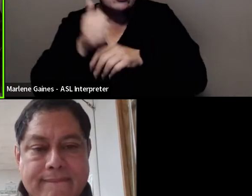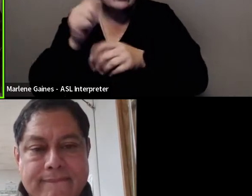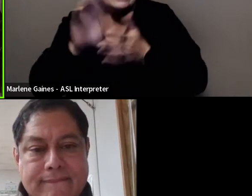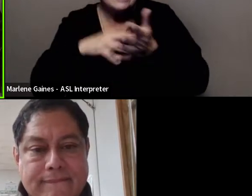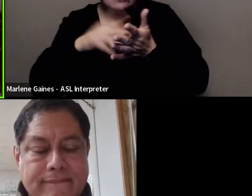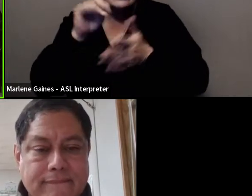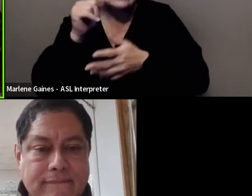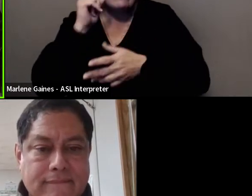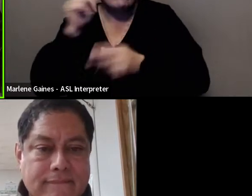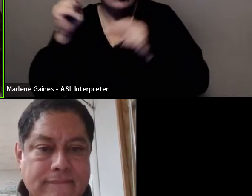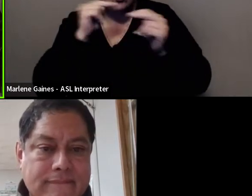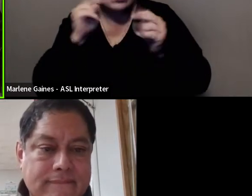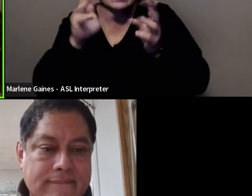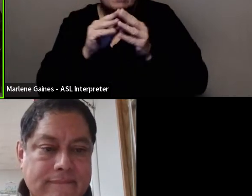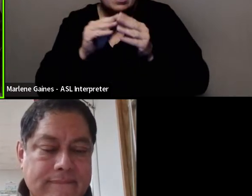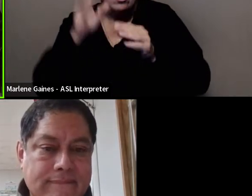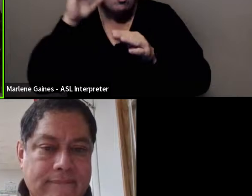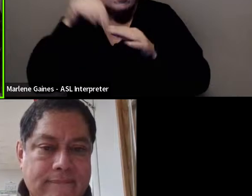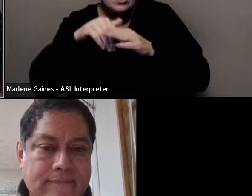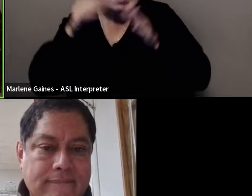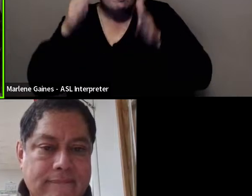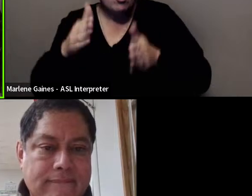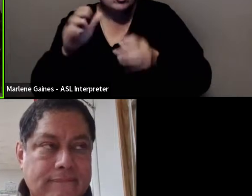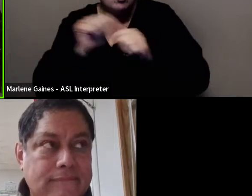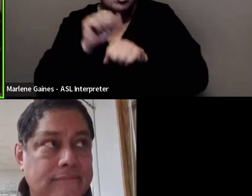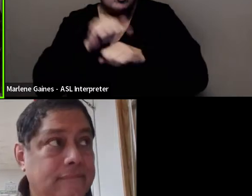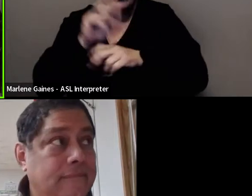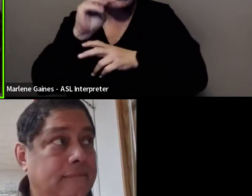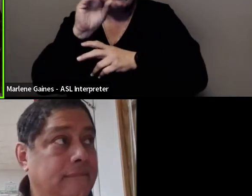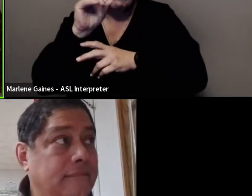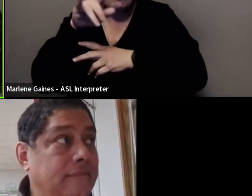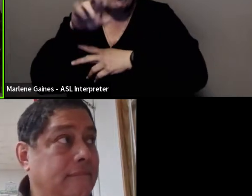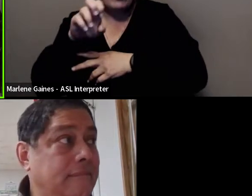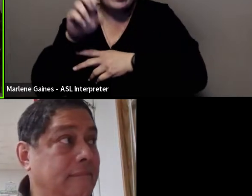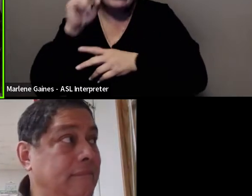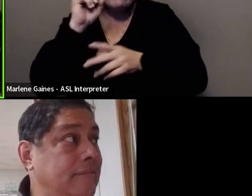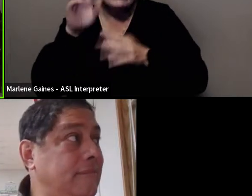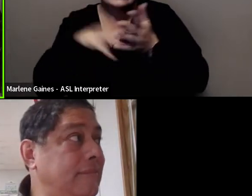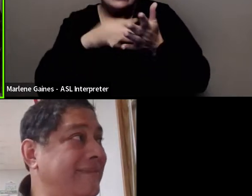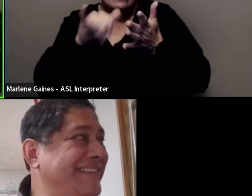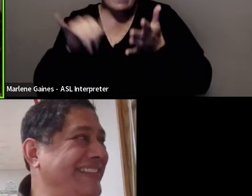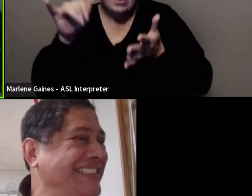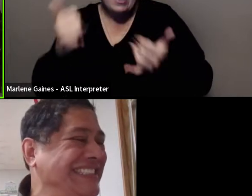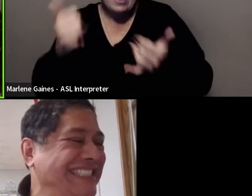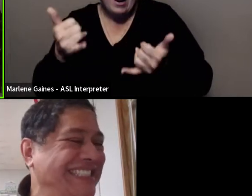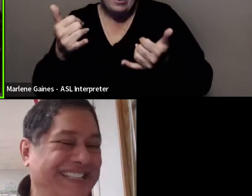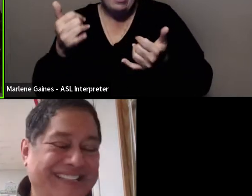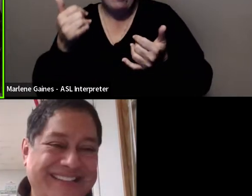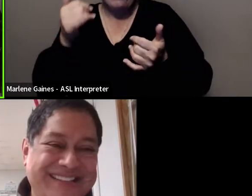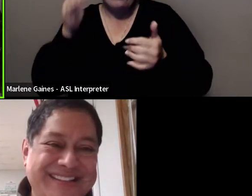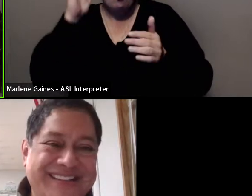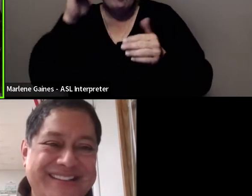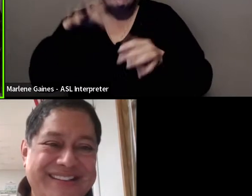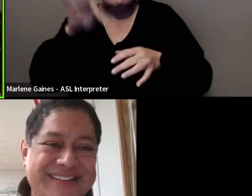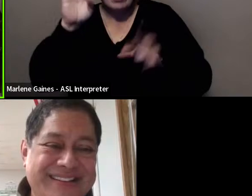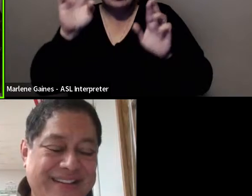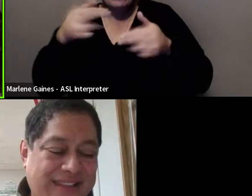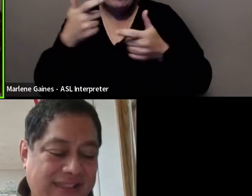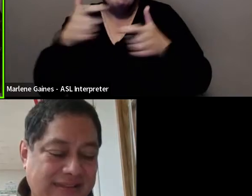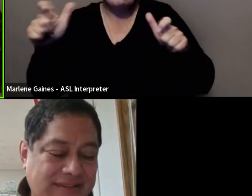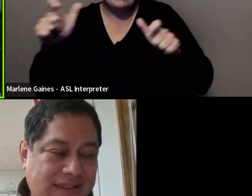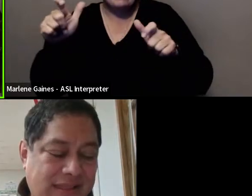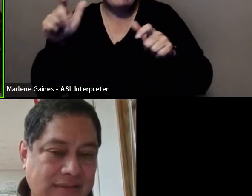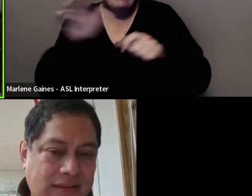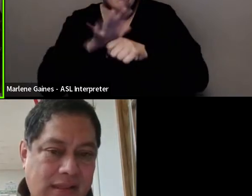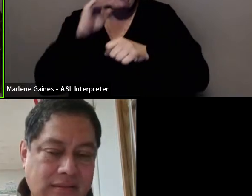to do it all in person. I'm working with Monique to schedule that now. And to find a room big enough for all of us to sit would be great.